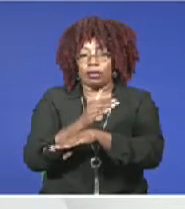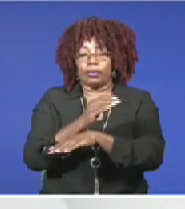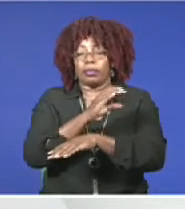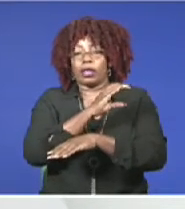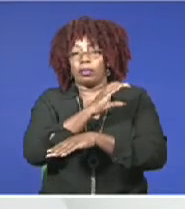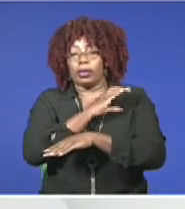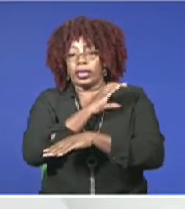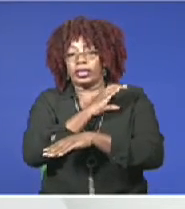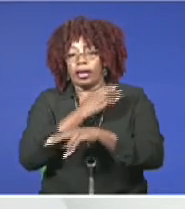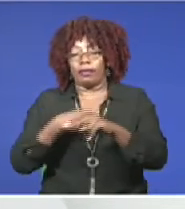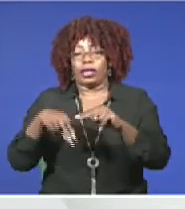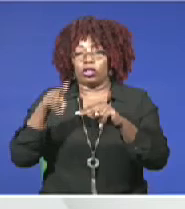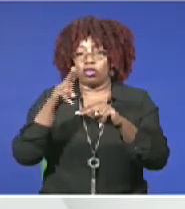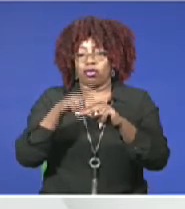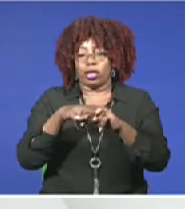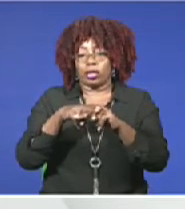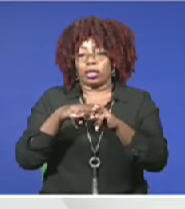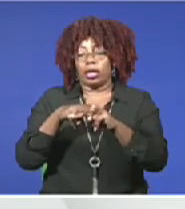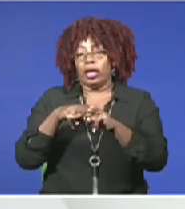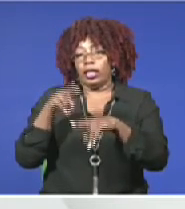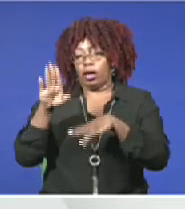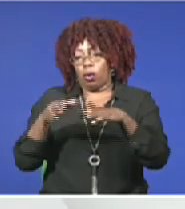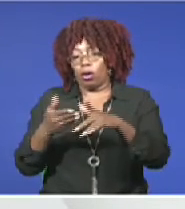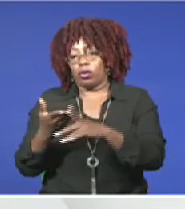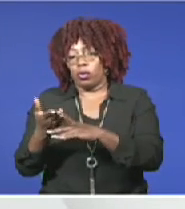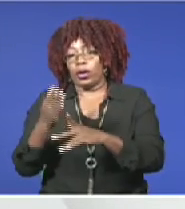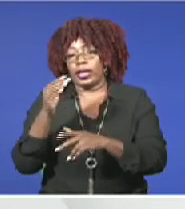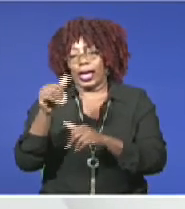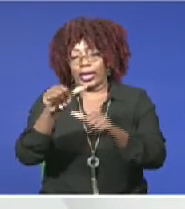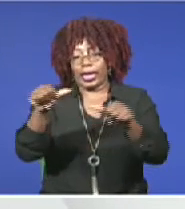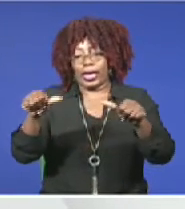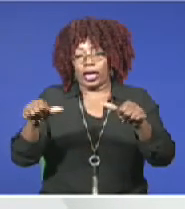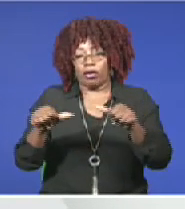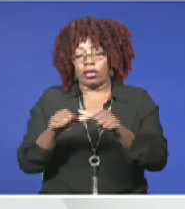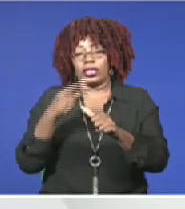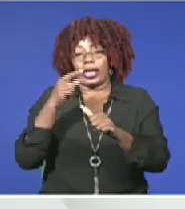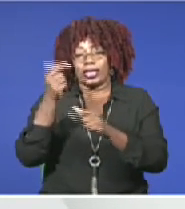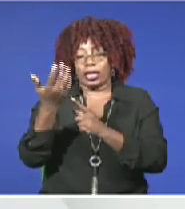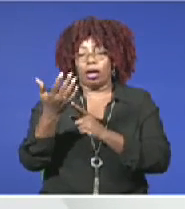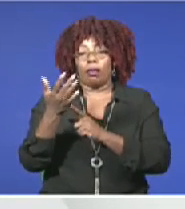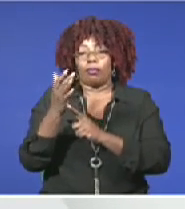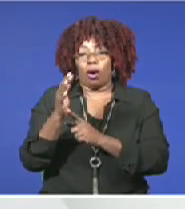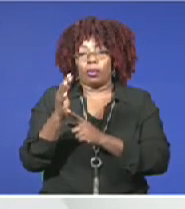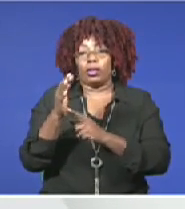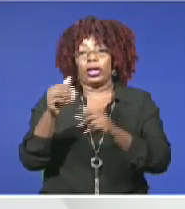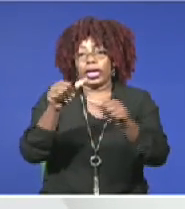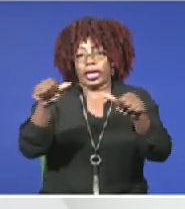stepped up their patrol of the area, which is said to be a popular vicinity for drug peddling.